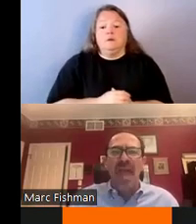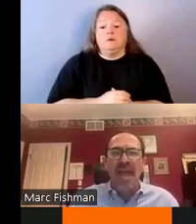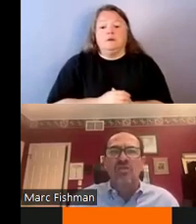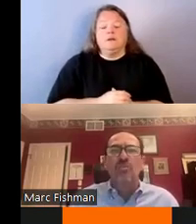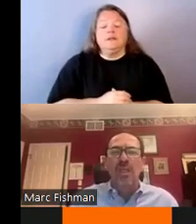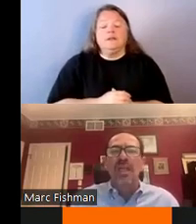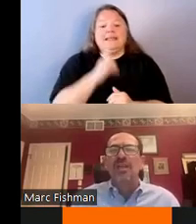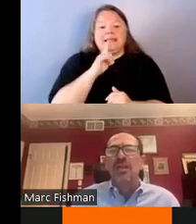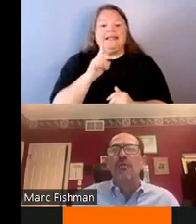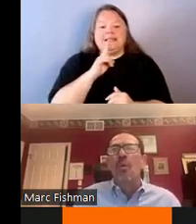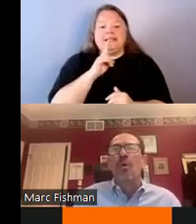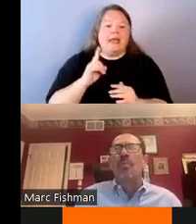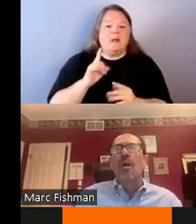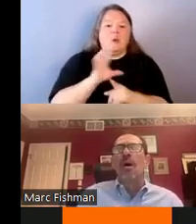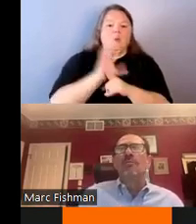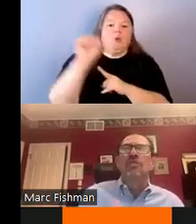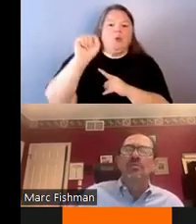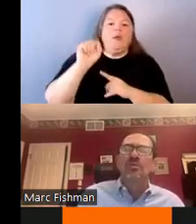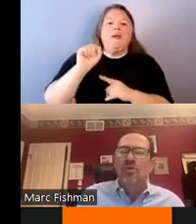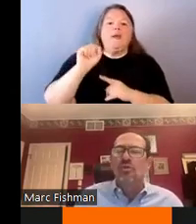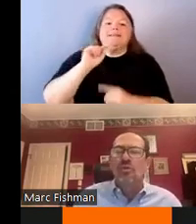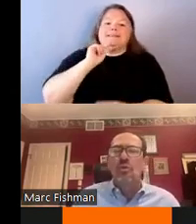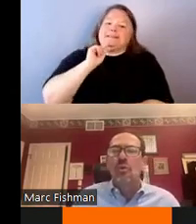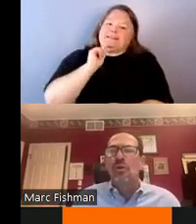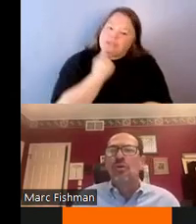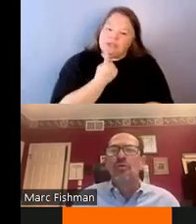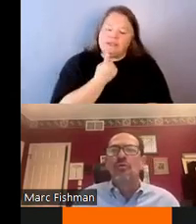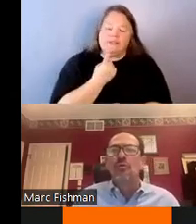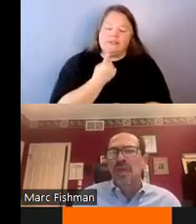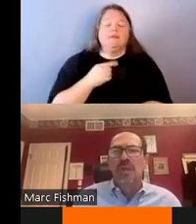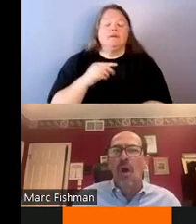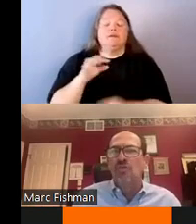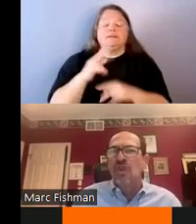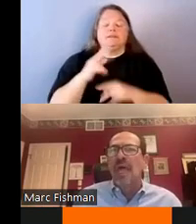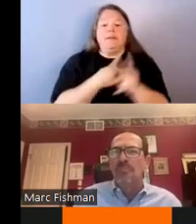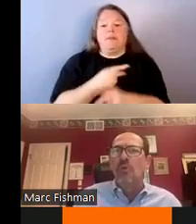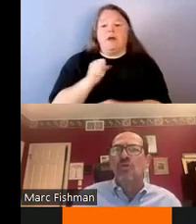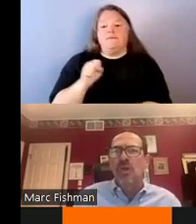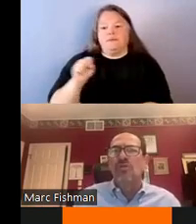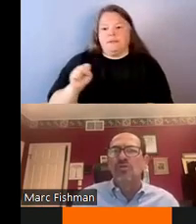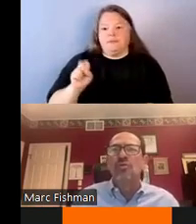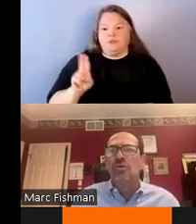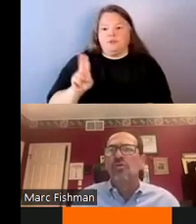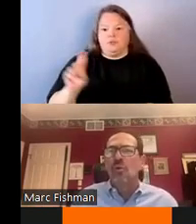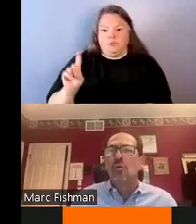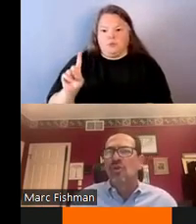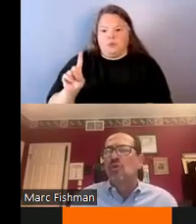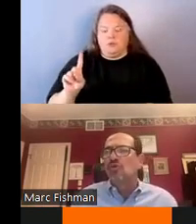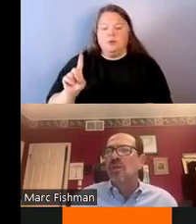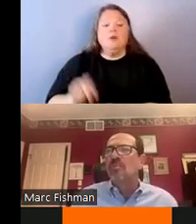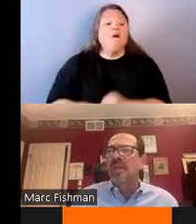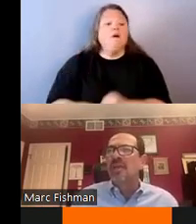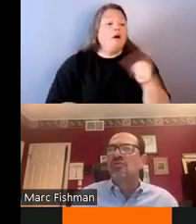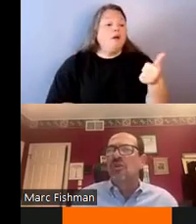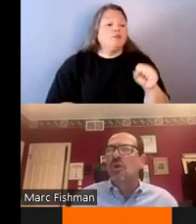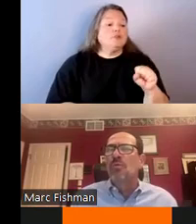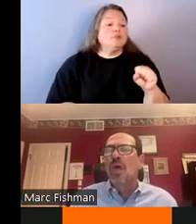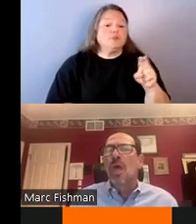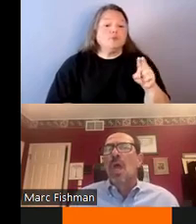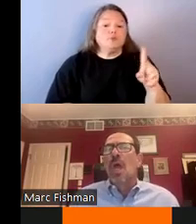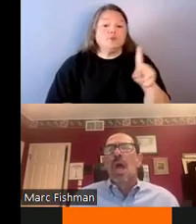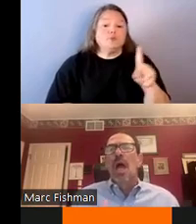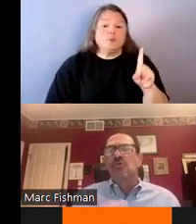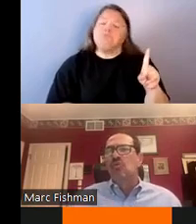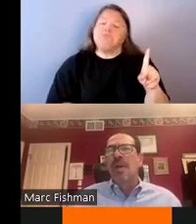an advanced malignant form of substance use disorder writ large. And like most substance use disorders, it usually begins in